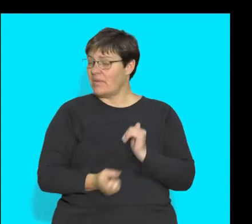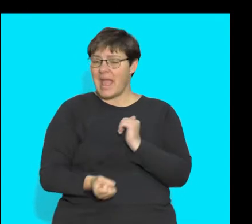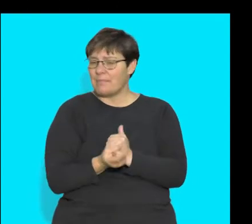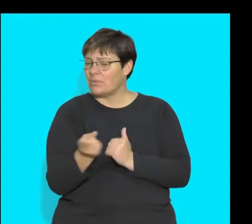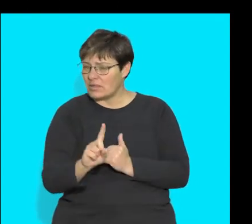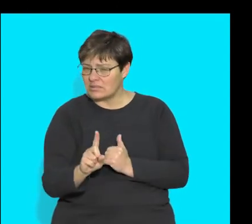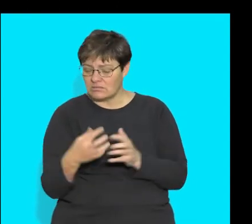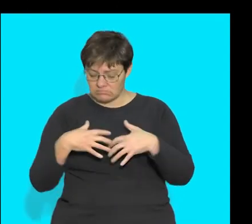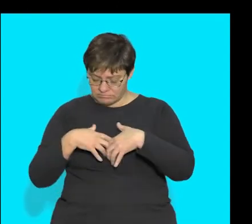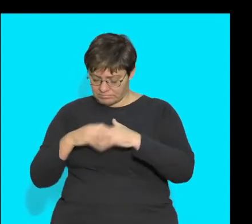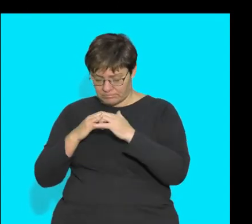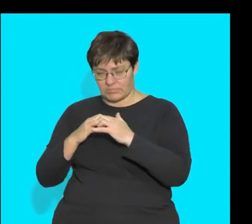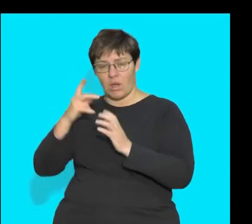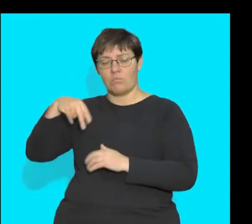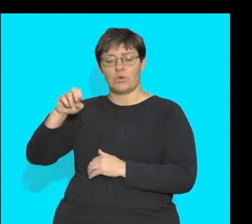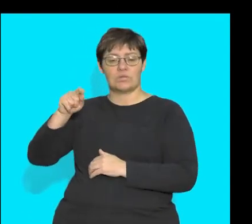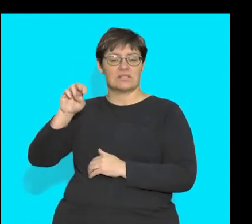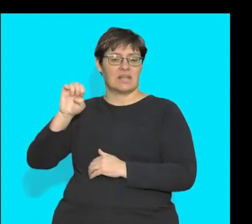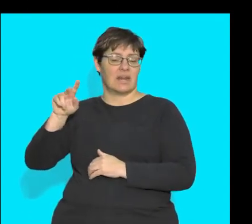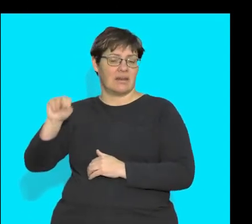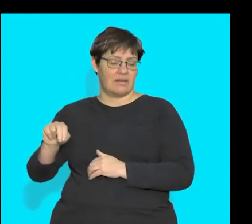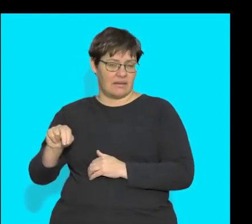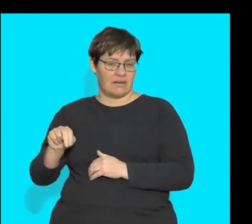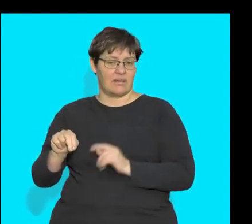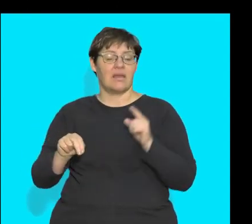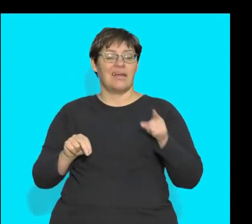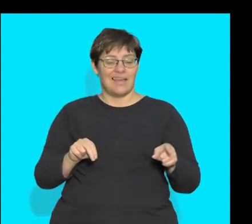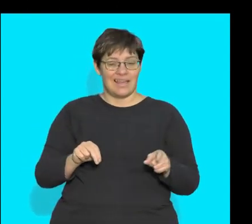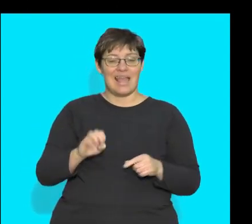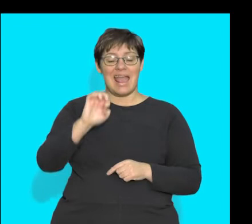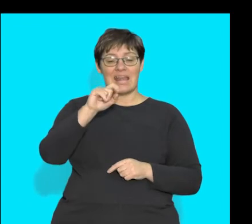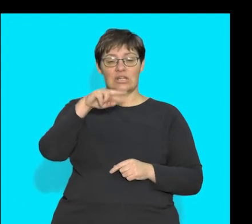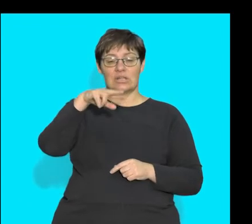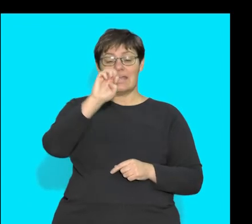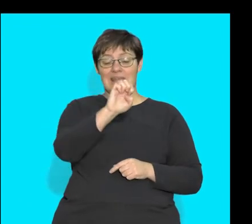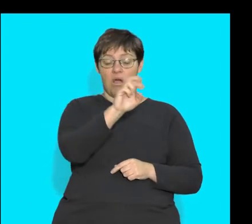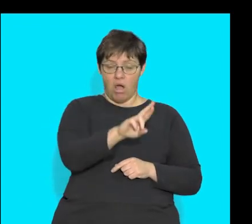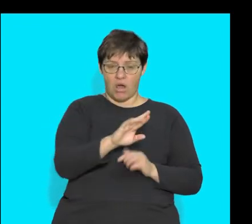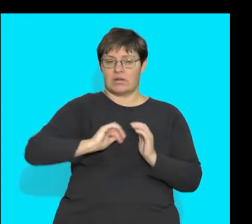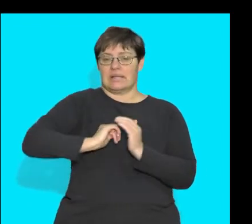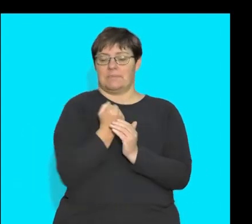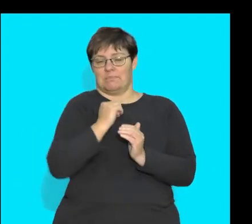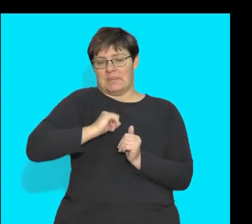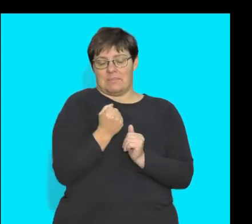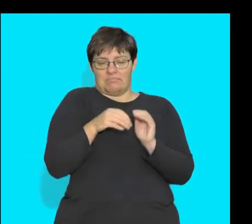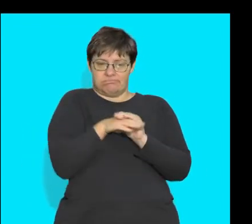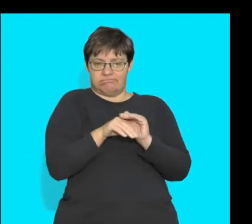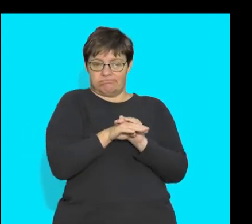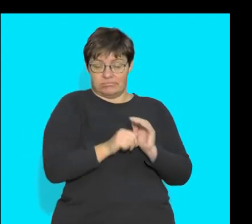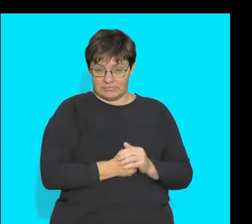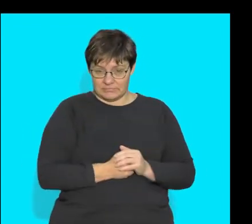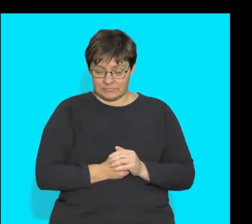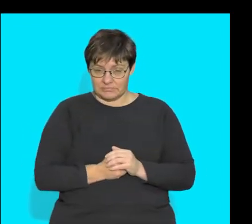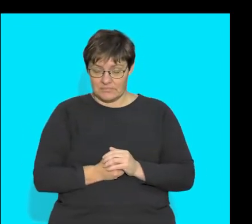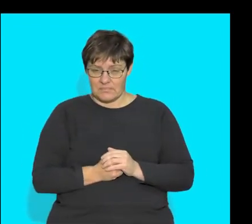happen is they make the proteins and the endoplasmic reticulum can store them. Now, when